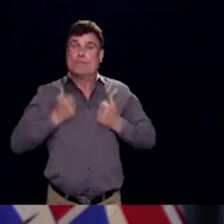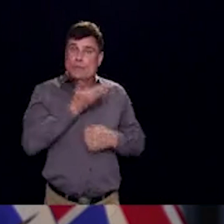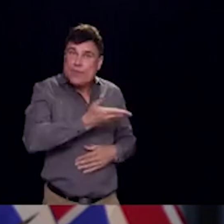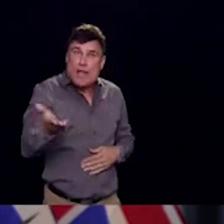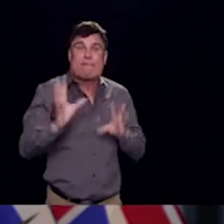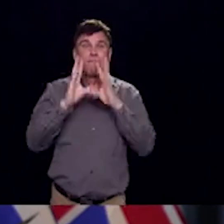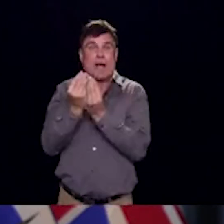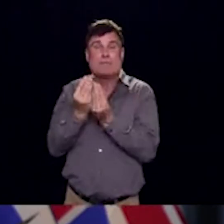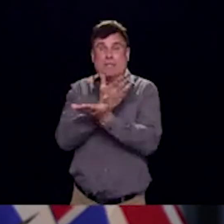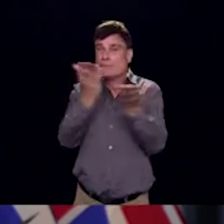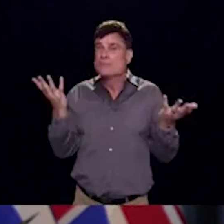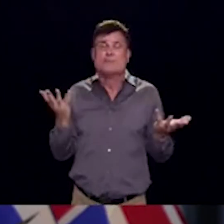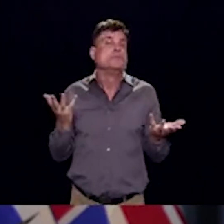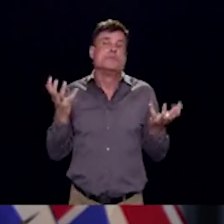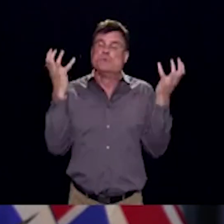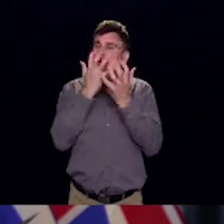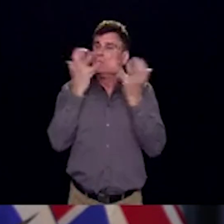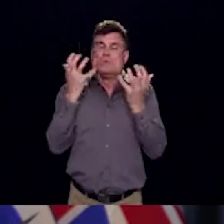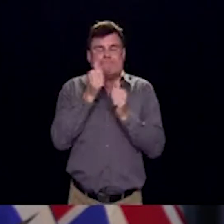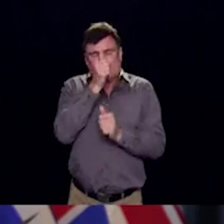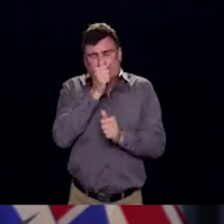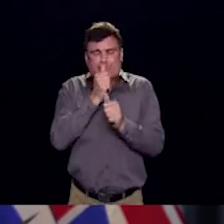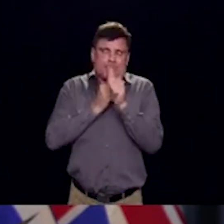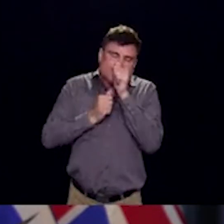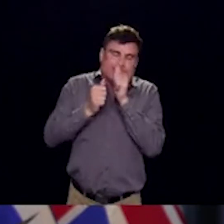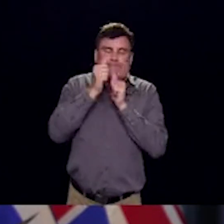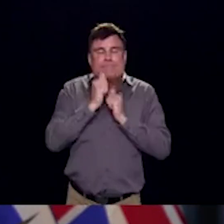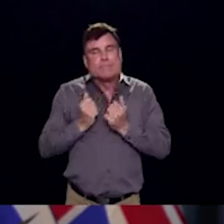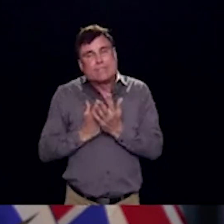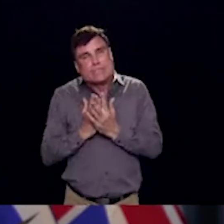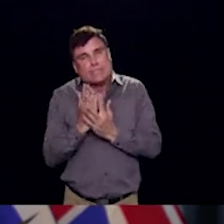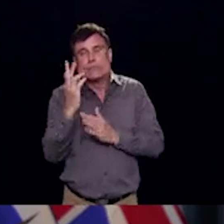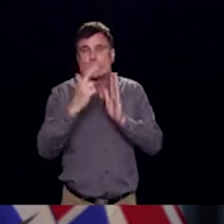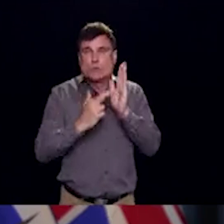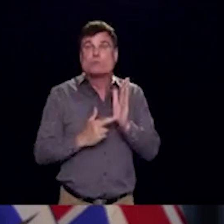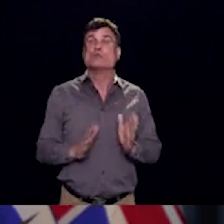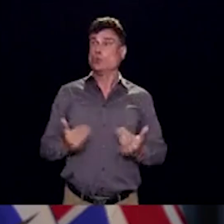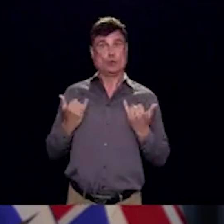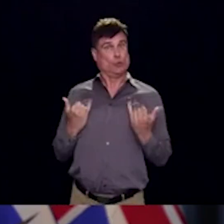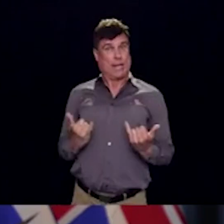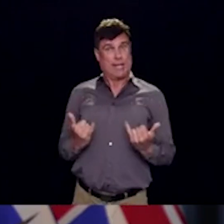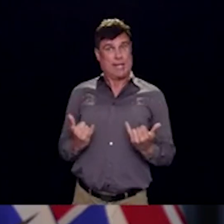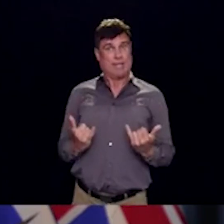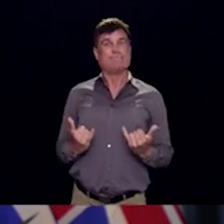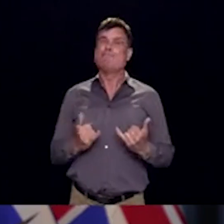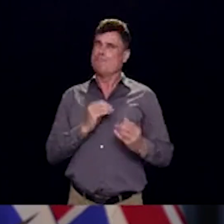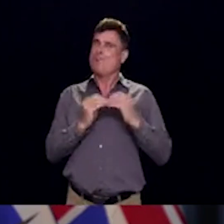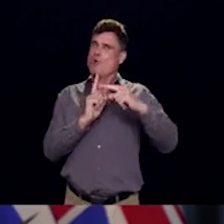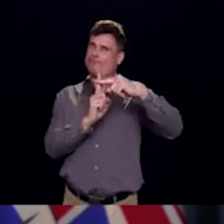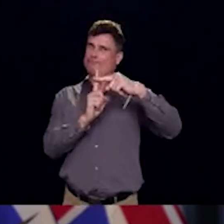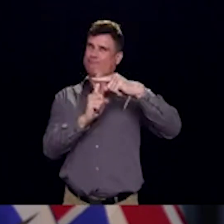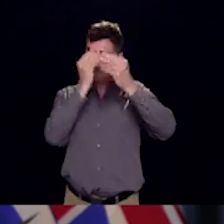dark and anxious days, but today is a brighter day for us all. Easing restrictions in Phase 2 and Phase 3 here